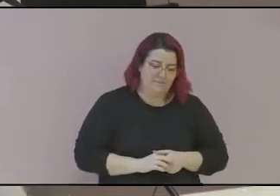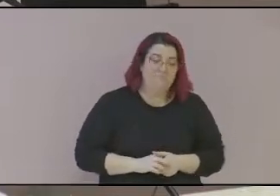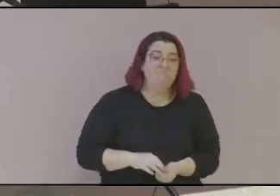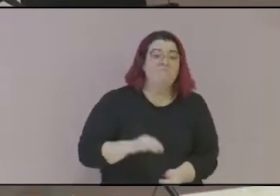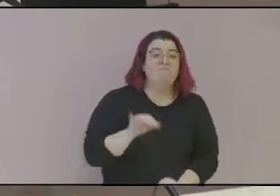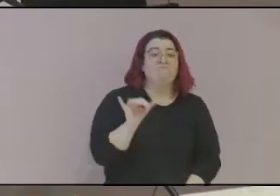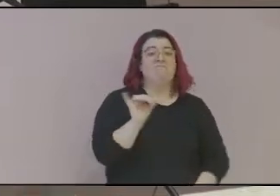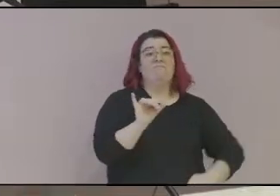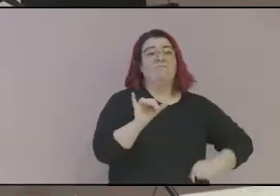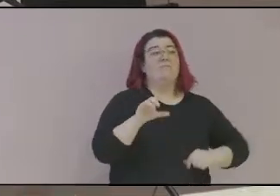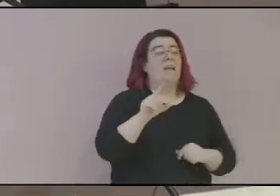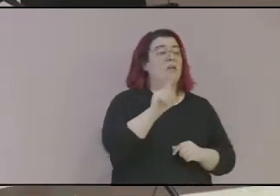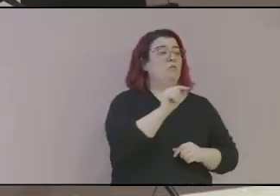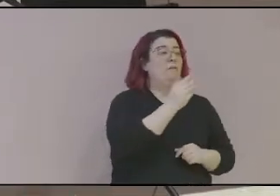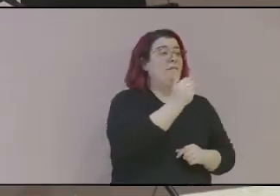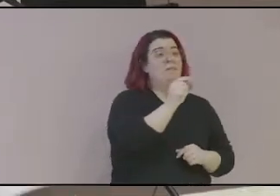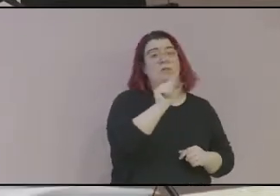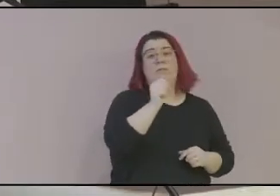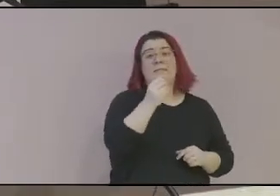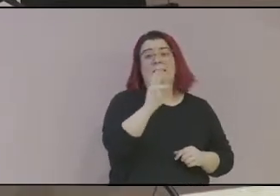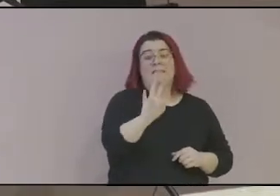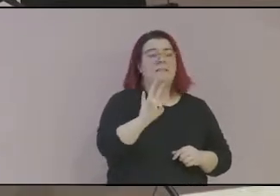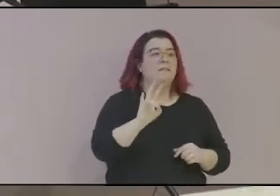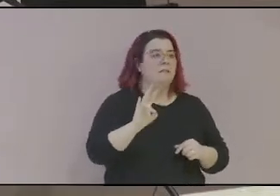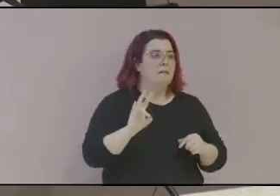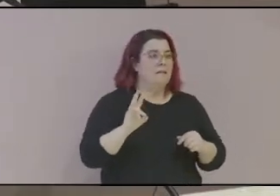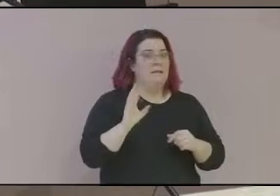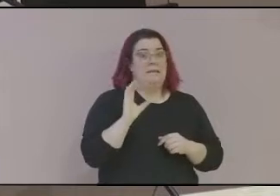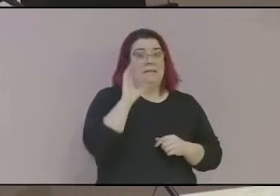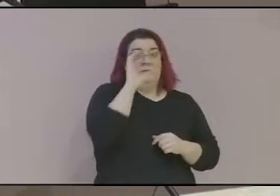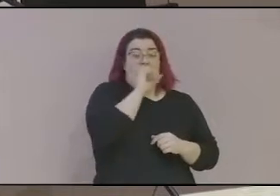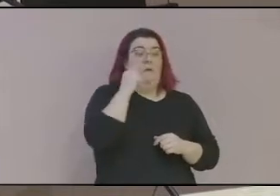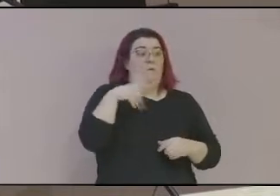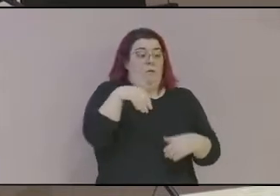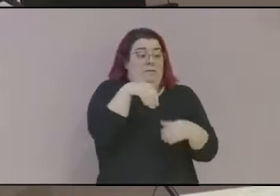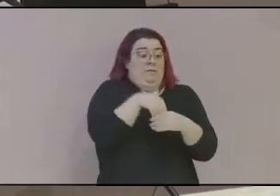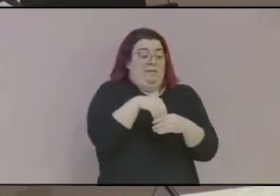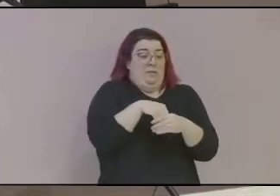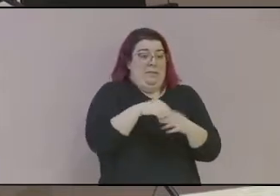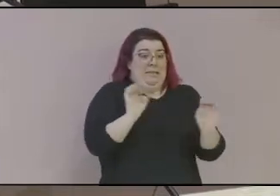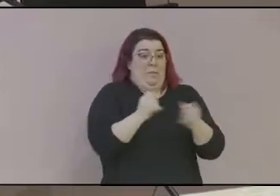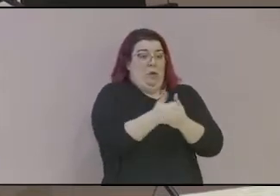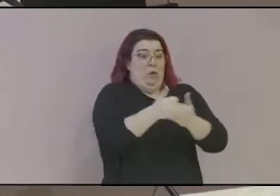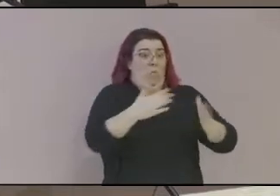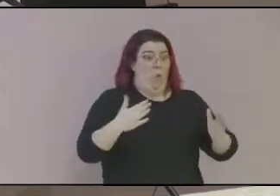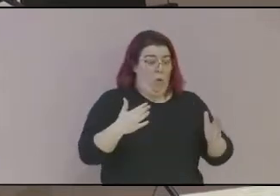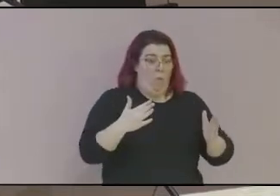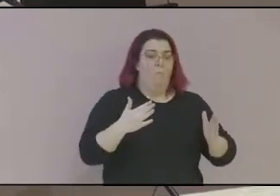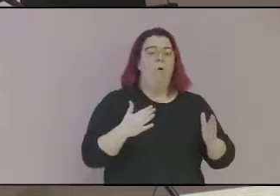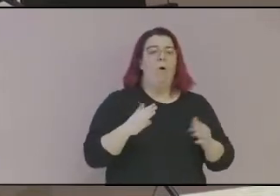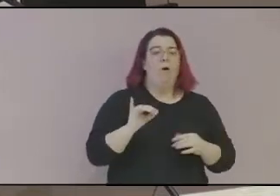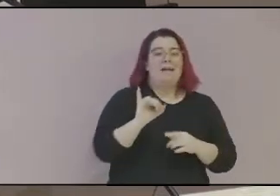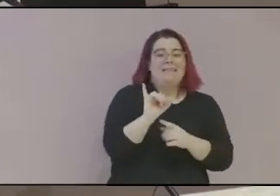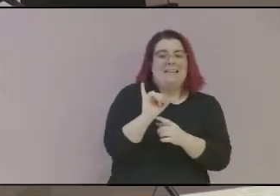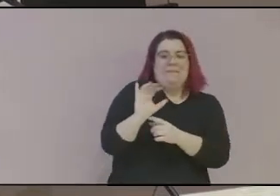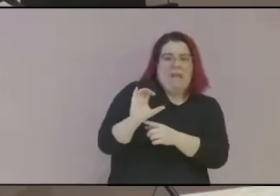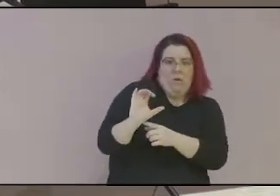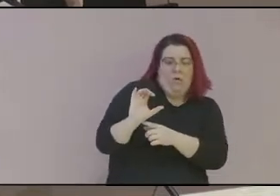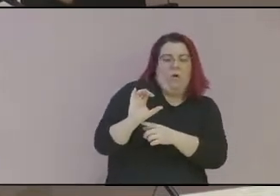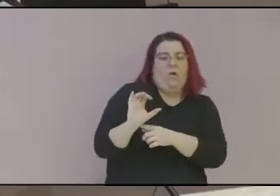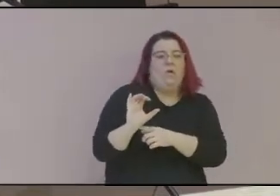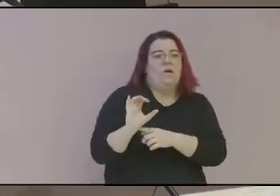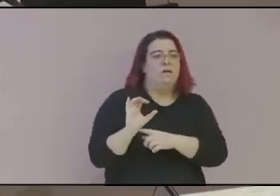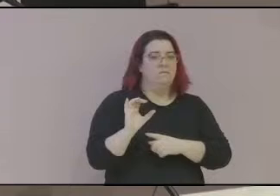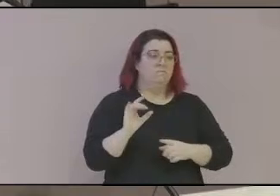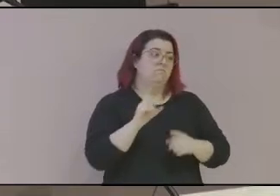clinical algorithms for emergency room and intensive care settings. That was true. A big part of the packets of the guidelines is